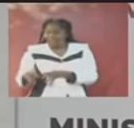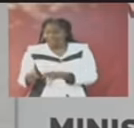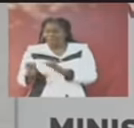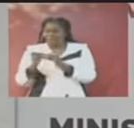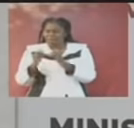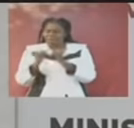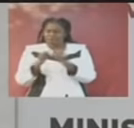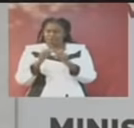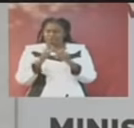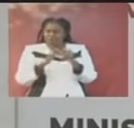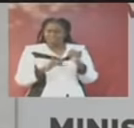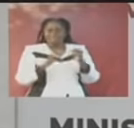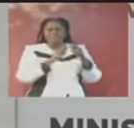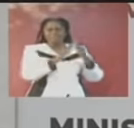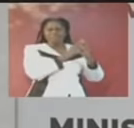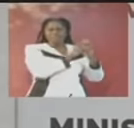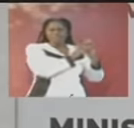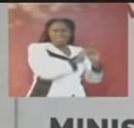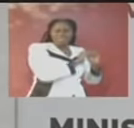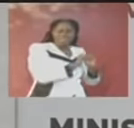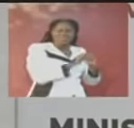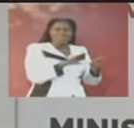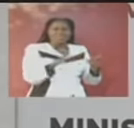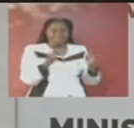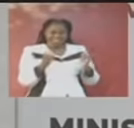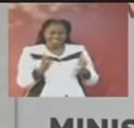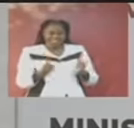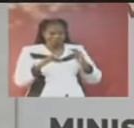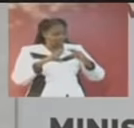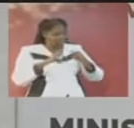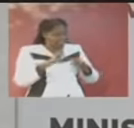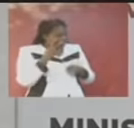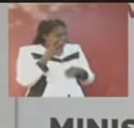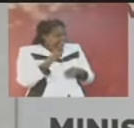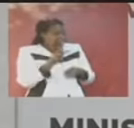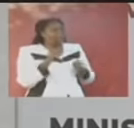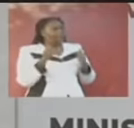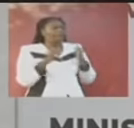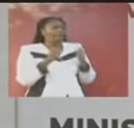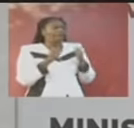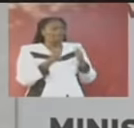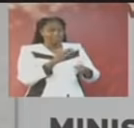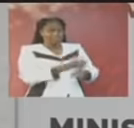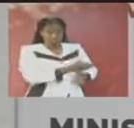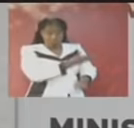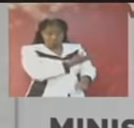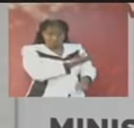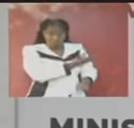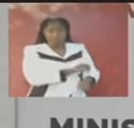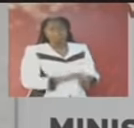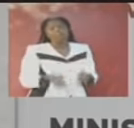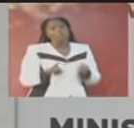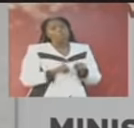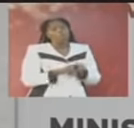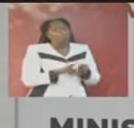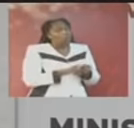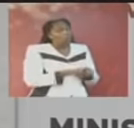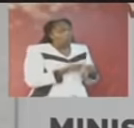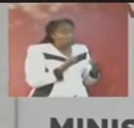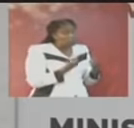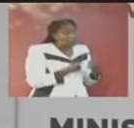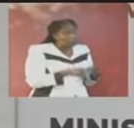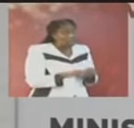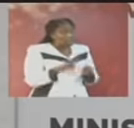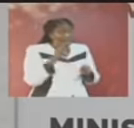at the cases or look for cases that we may not be seeing, look to see what sort of activity we are seeing with flu-like